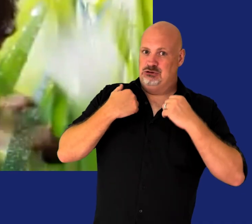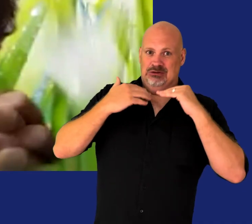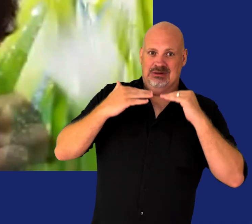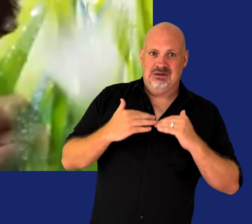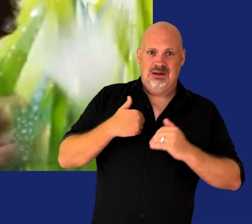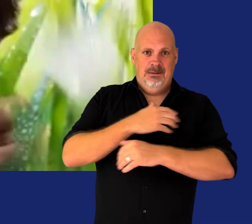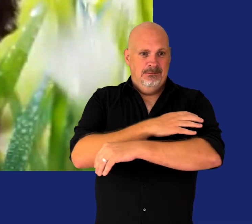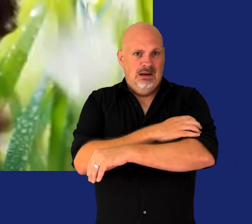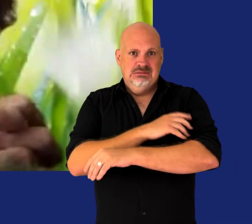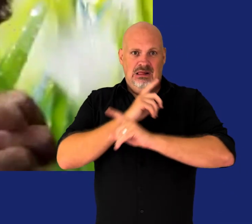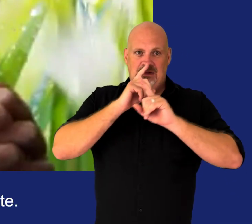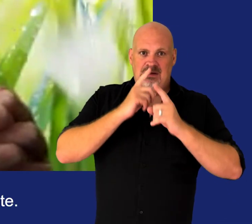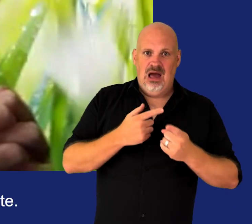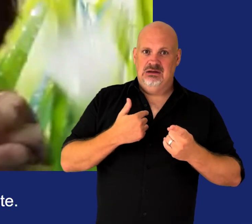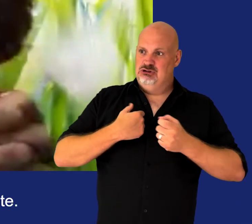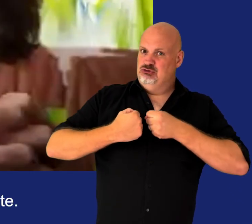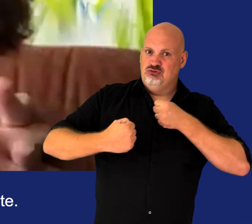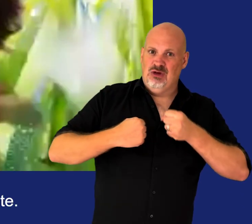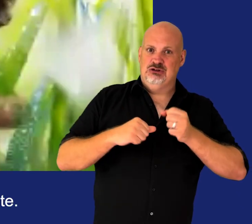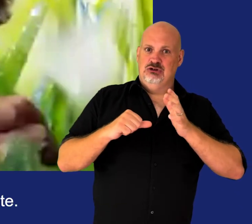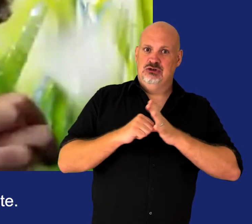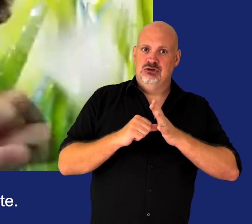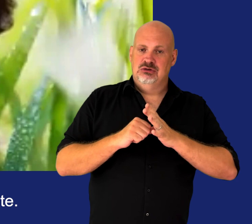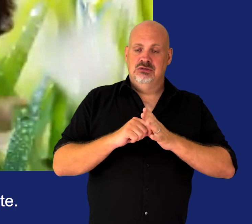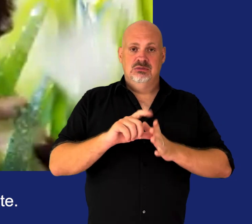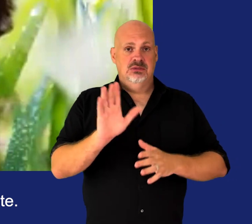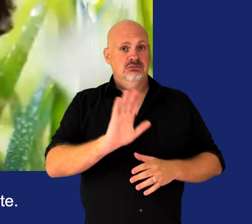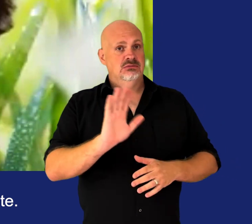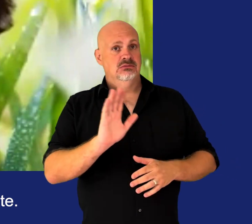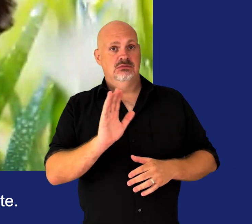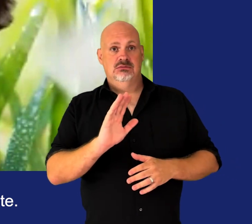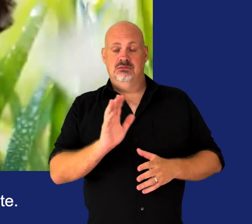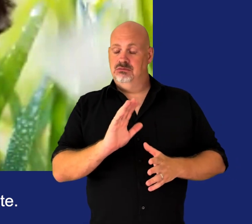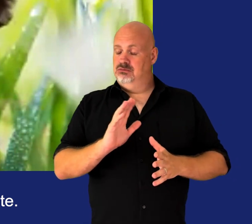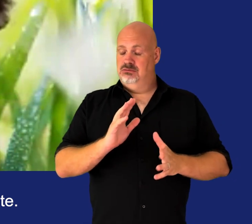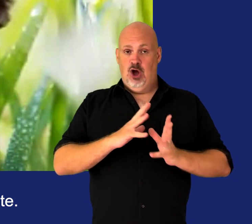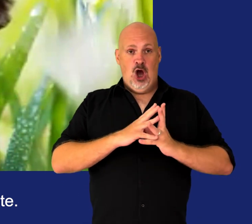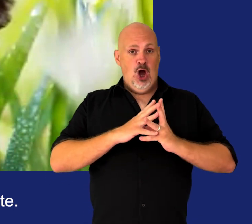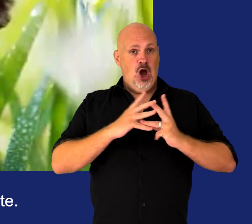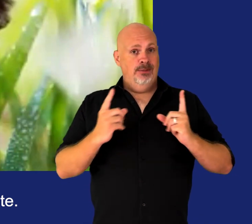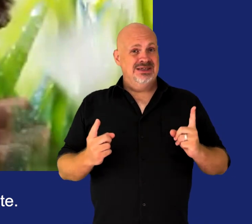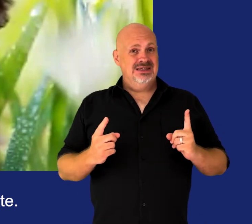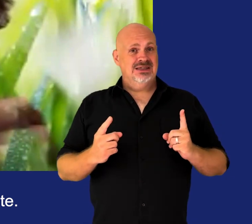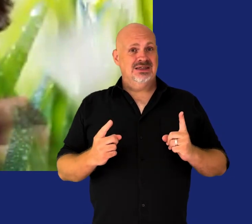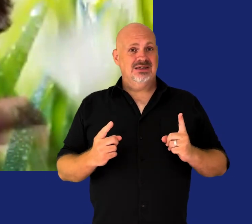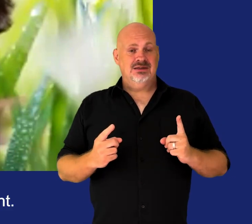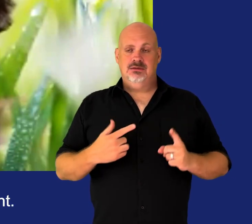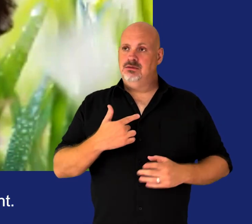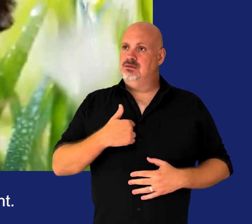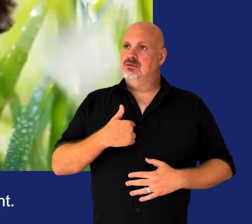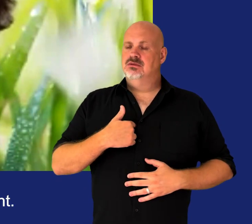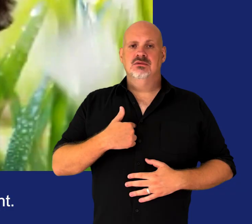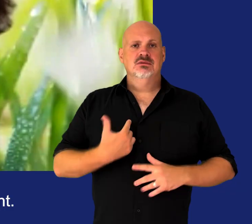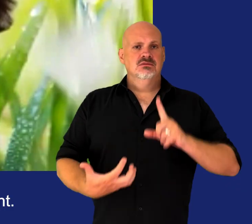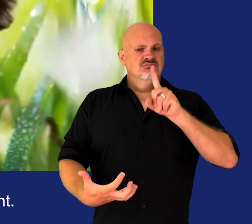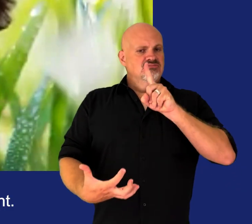my muscles unable to cope with vigorous stretching. But it turned out the complete opposite. I had a